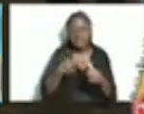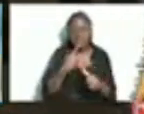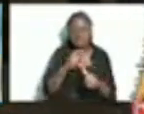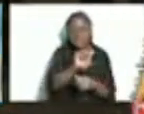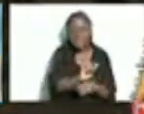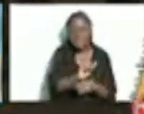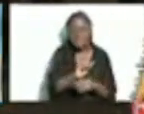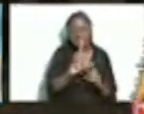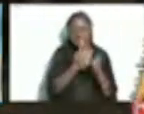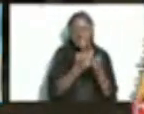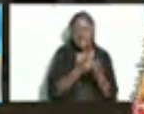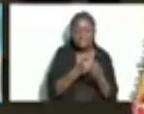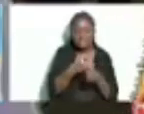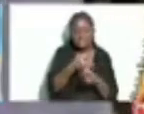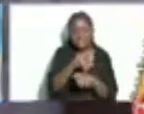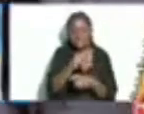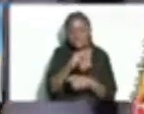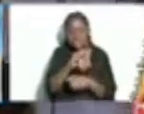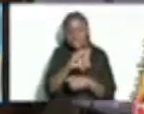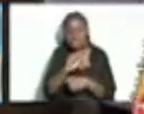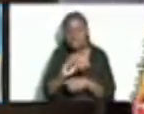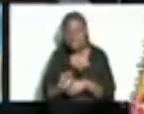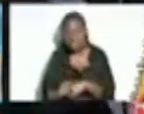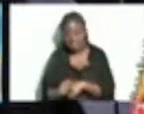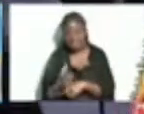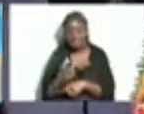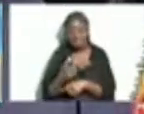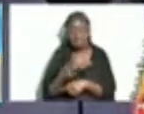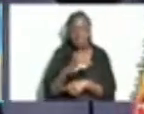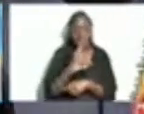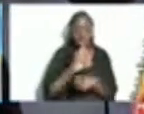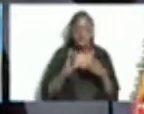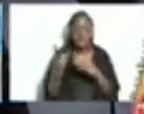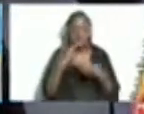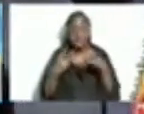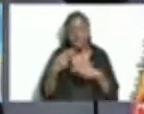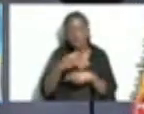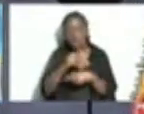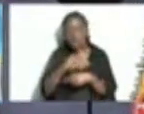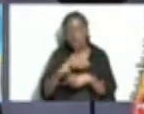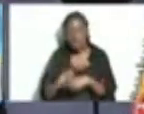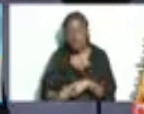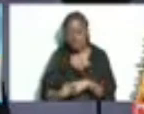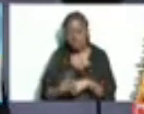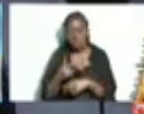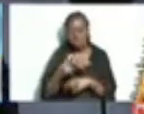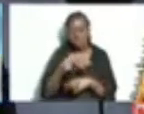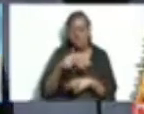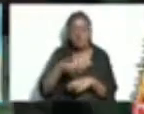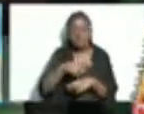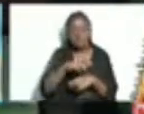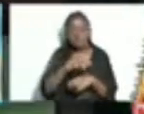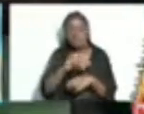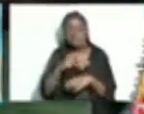the Genesis Warhawks, followed by the Prodigal Sons, on to One Family Junkanoo Group, and then on to the Music Makers. Coming from the